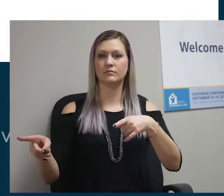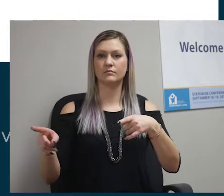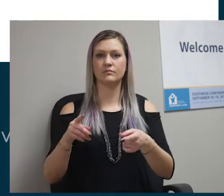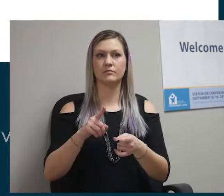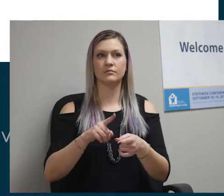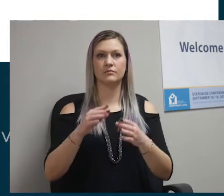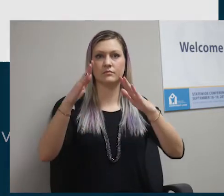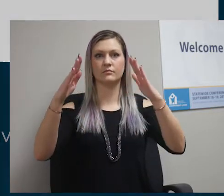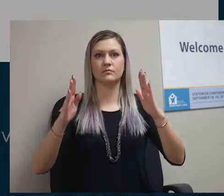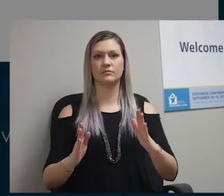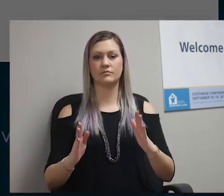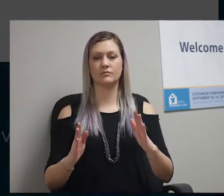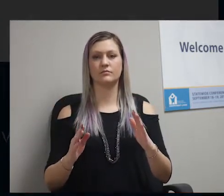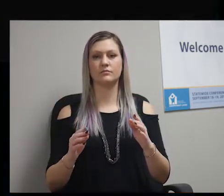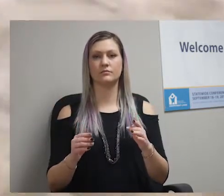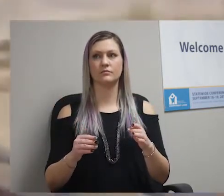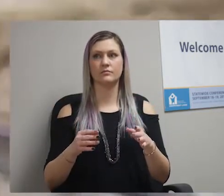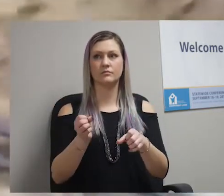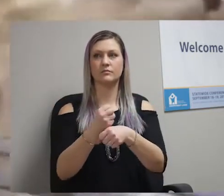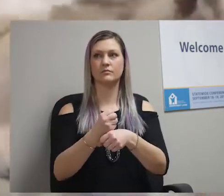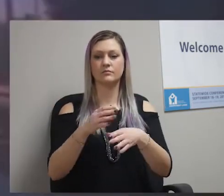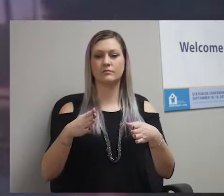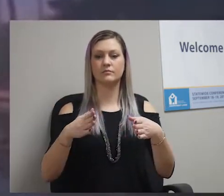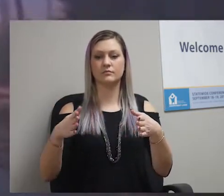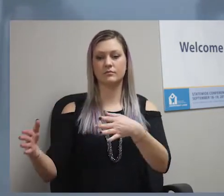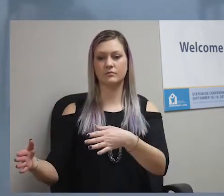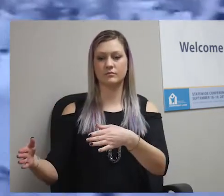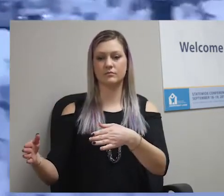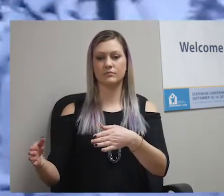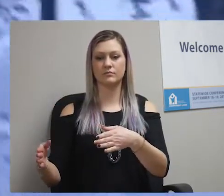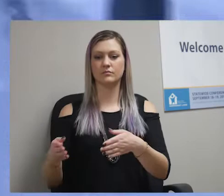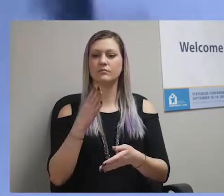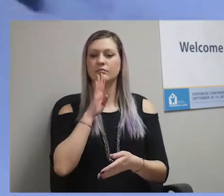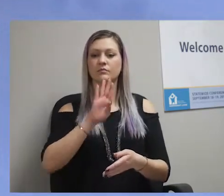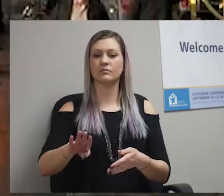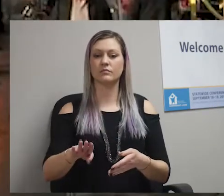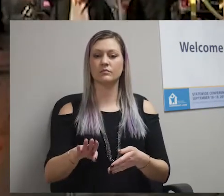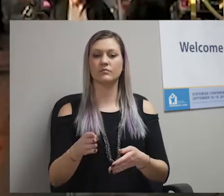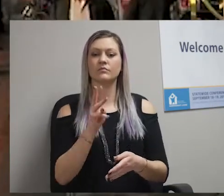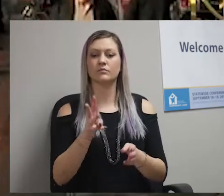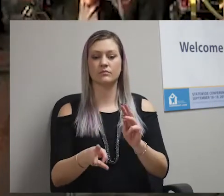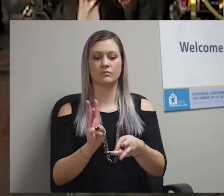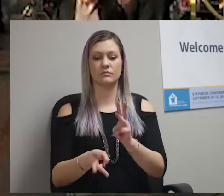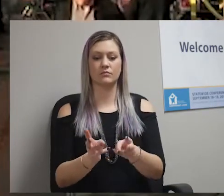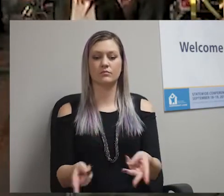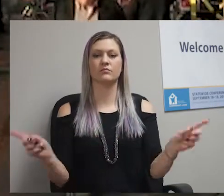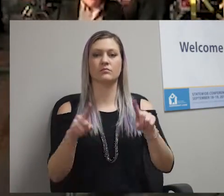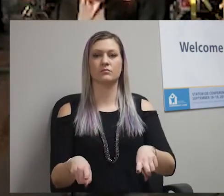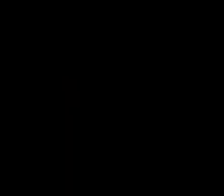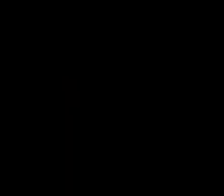a plan they can implement in the event of a flood, hurricane, snowstorm, or other disaster.